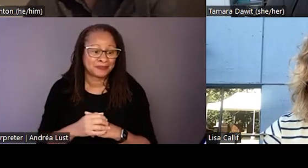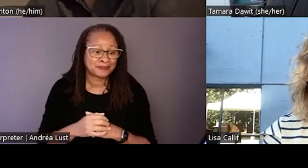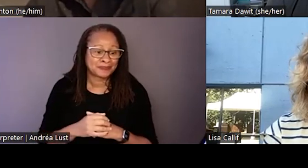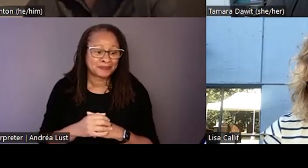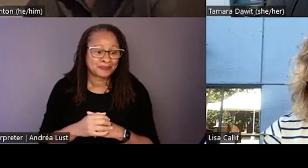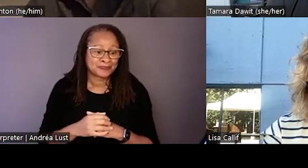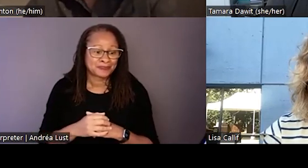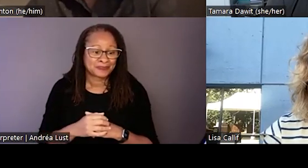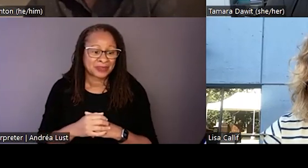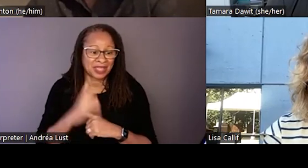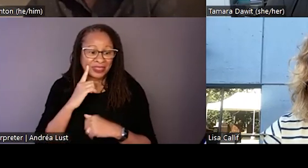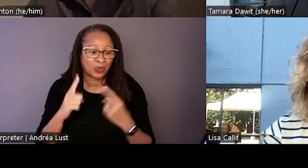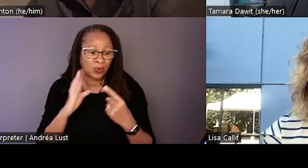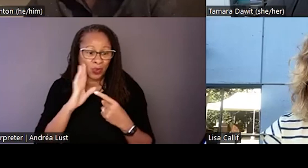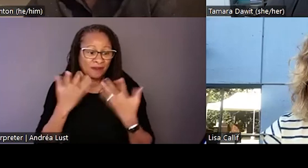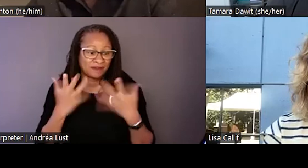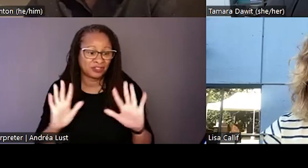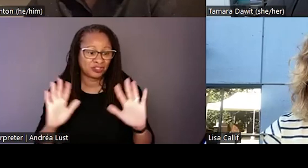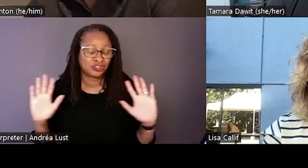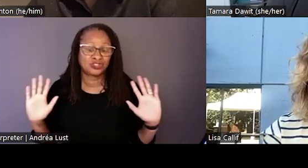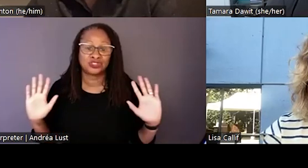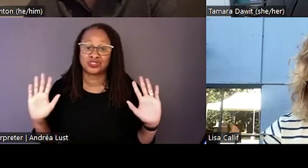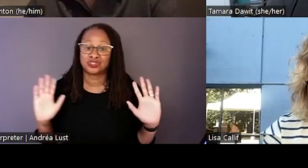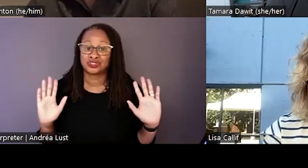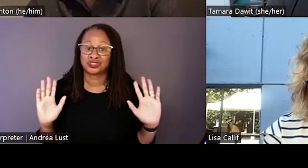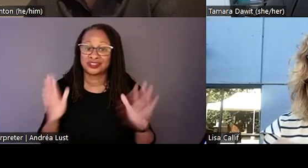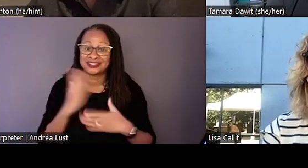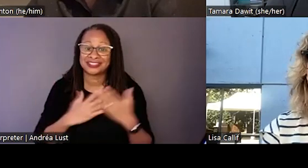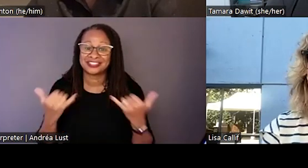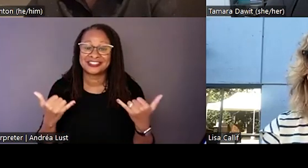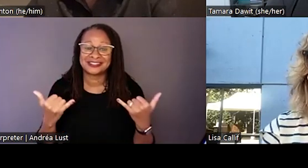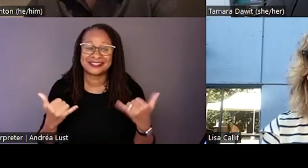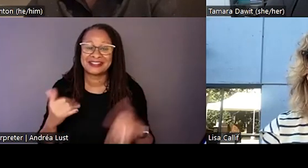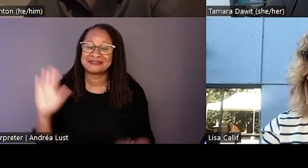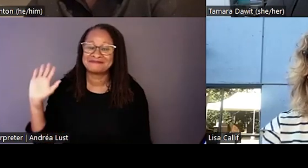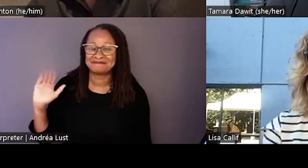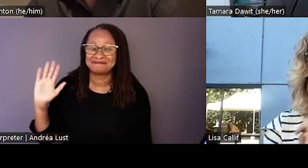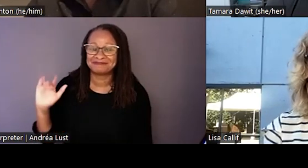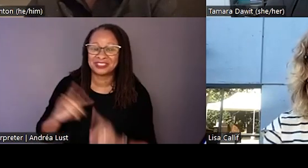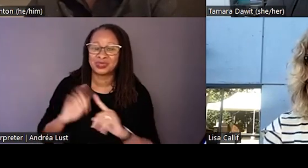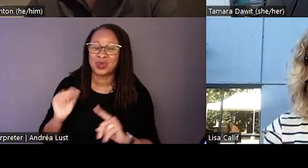I think we're about to finish our session now. And so I'd like to say goodbye